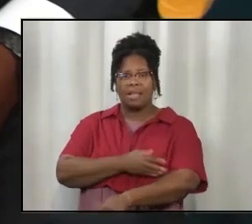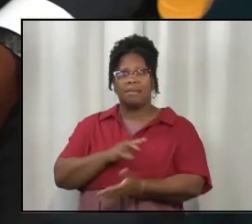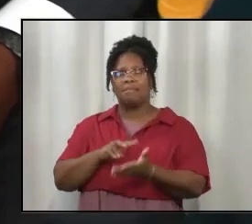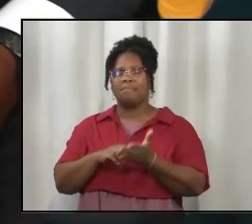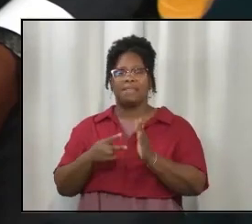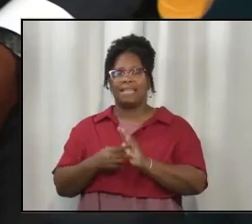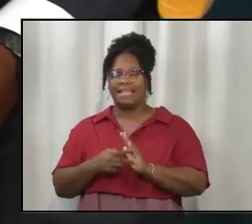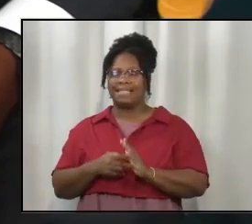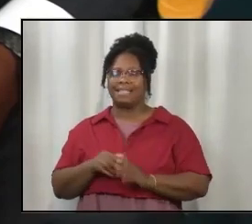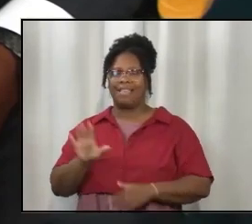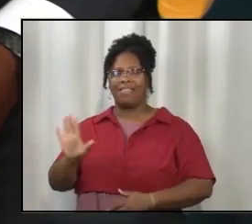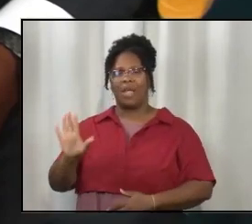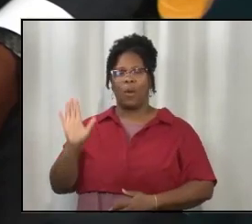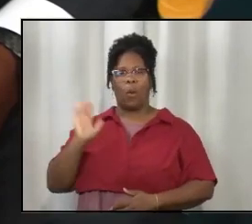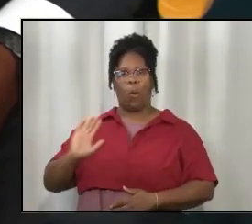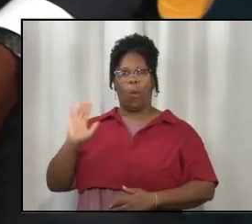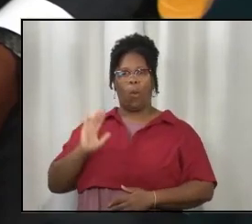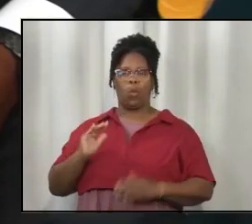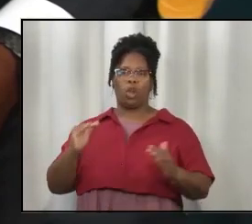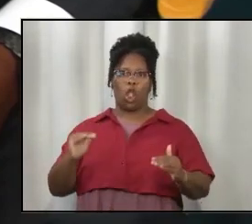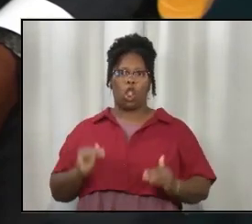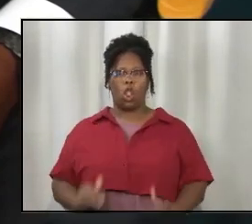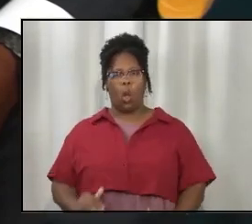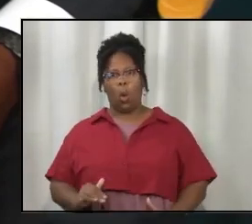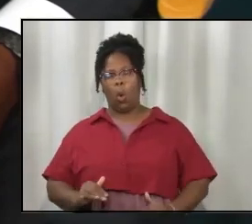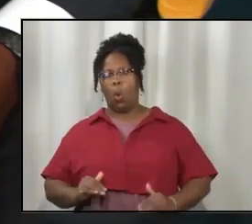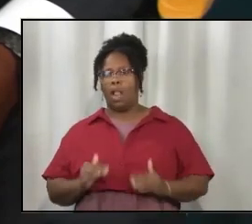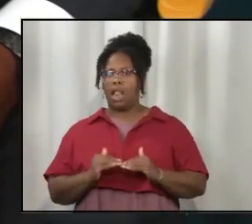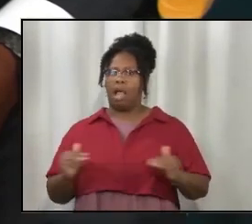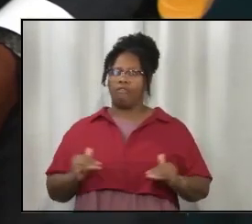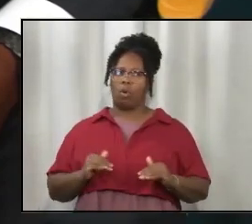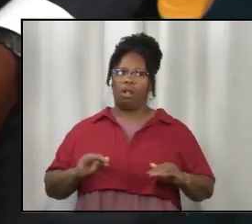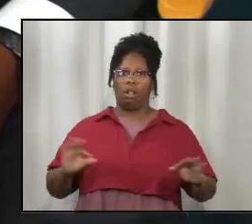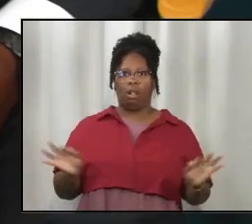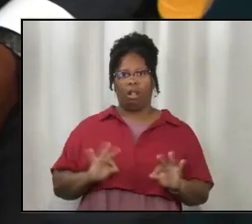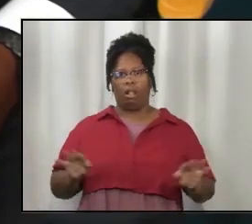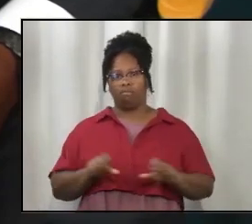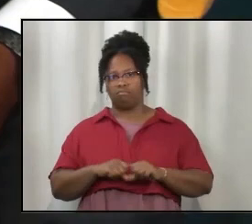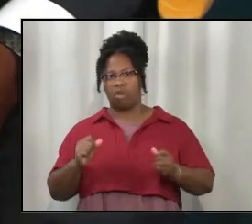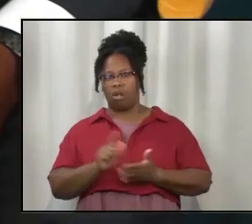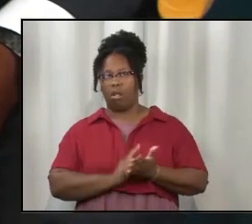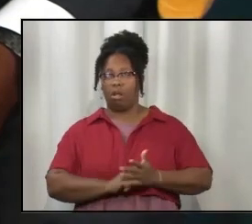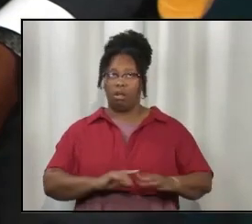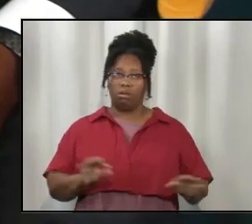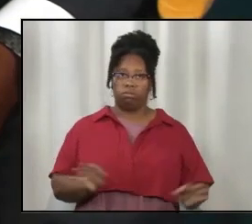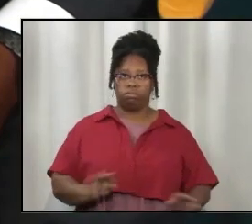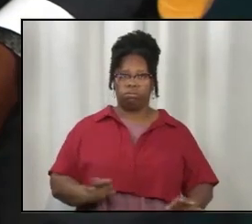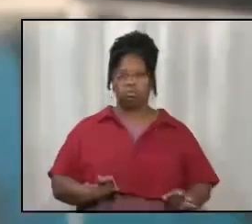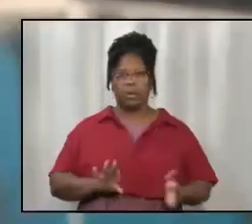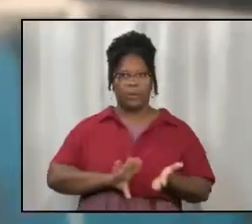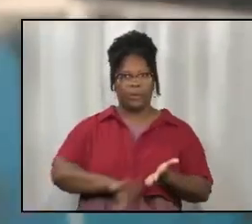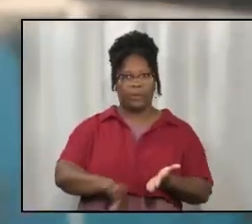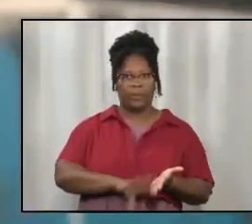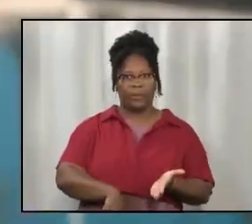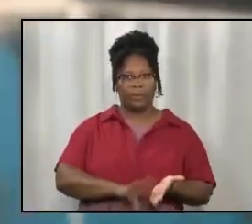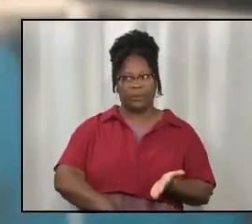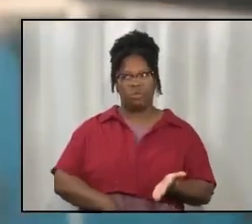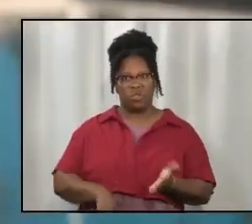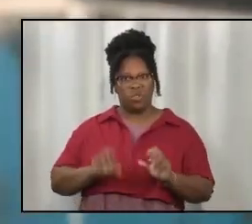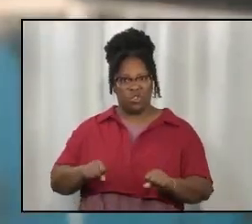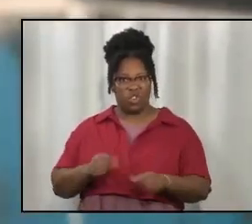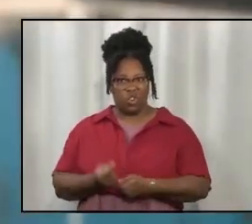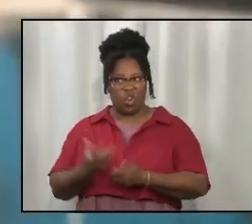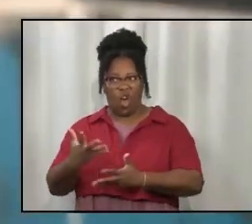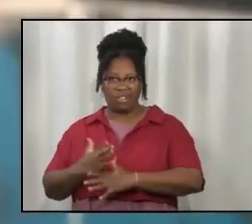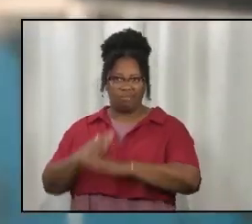old low-level misdemeanors and infractions, which could create barriers for employment or housing. So someone who's already